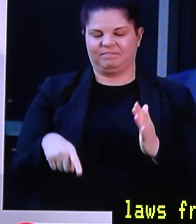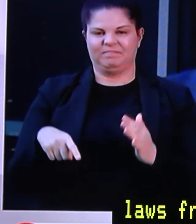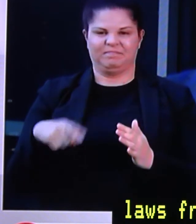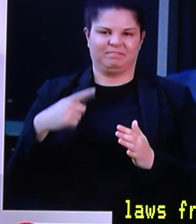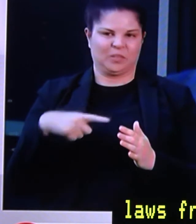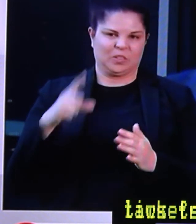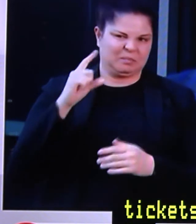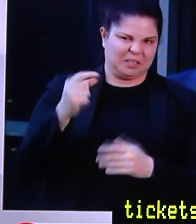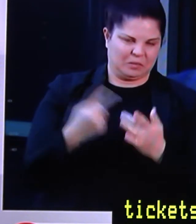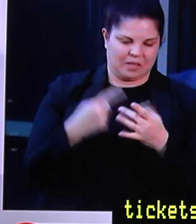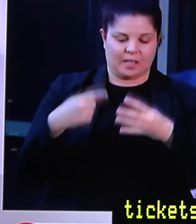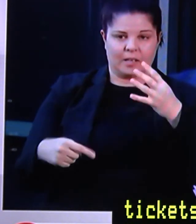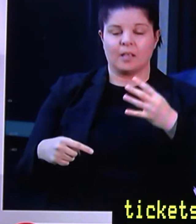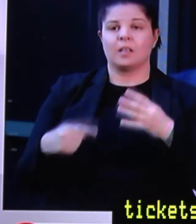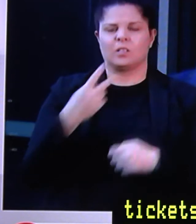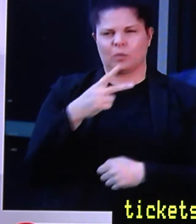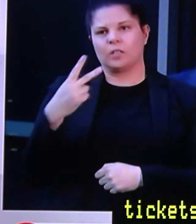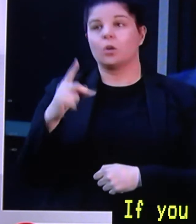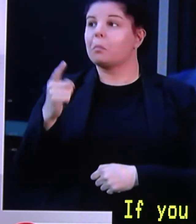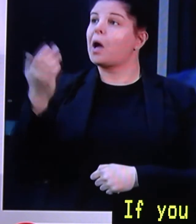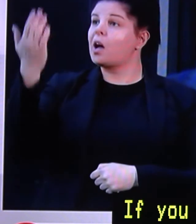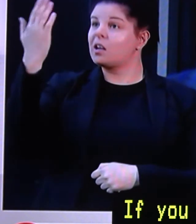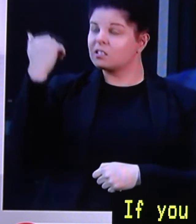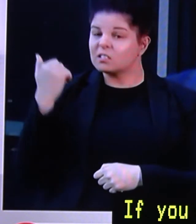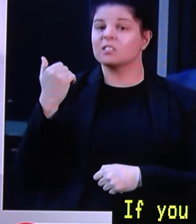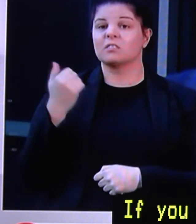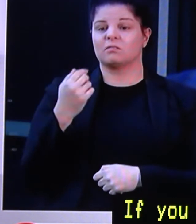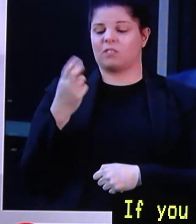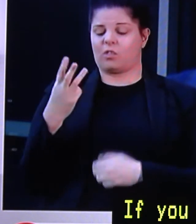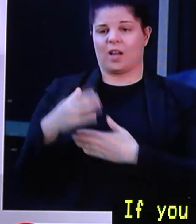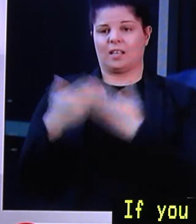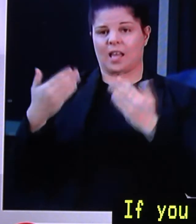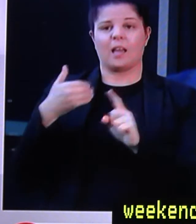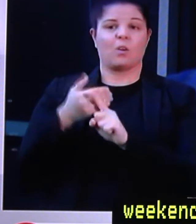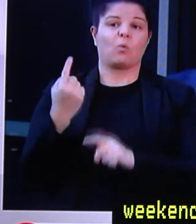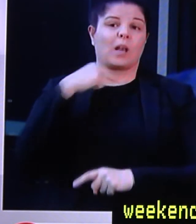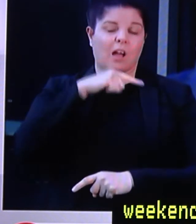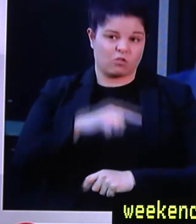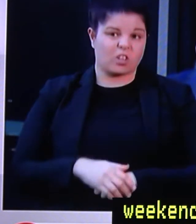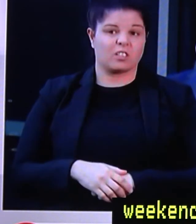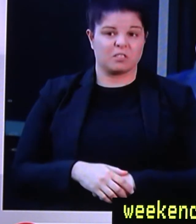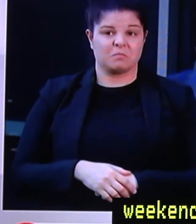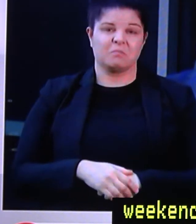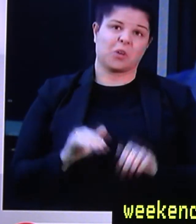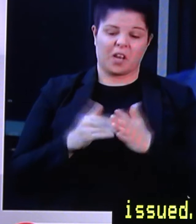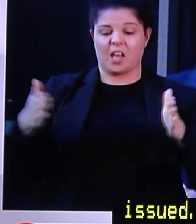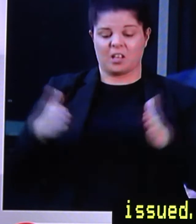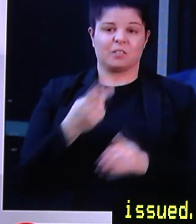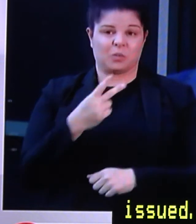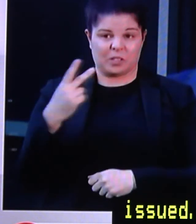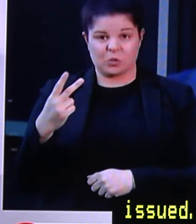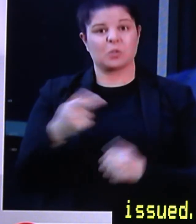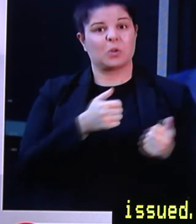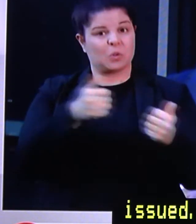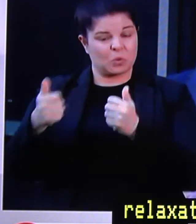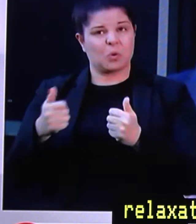weekend, there was over 100 tickets issued. So even though there was a relaxation, the people of New South Wales are still working hard, obviously, and taking